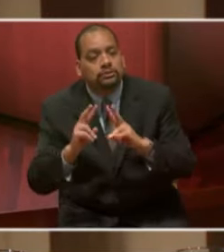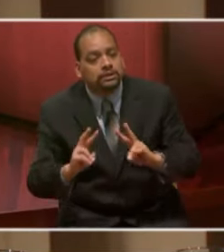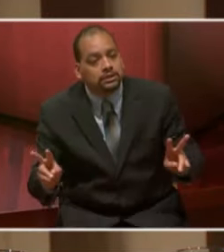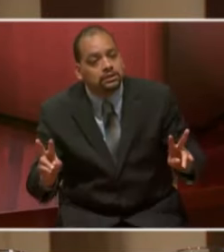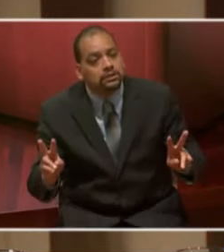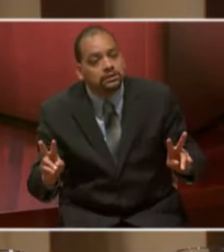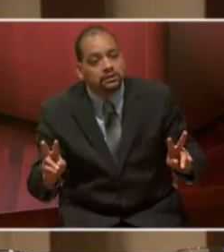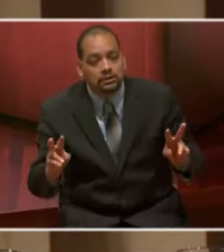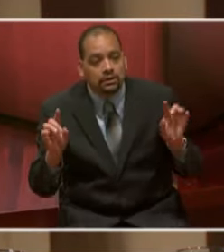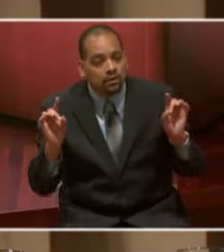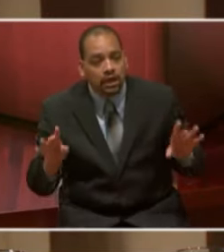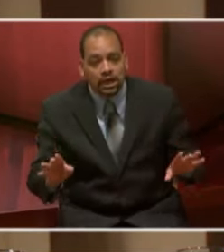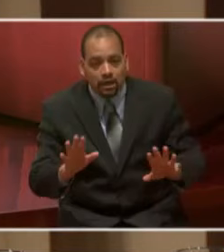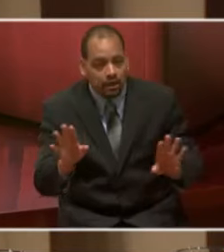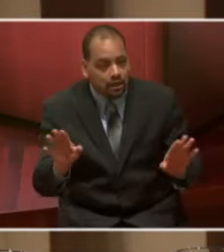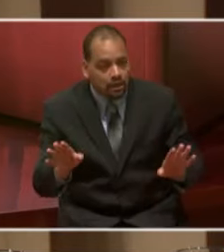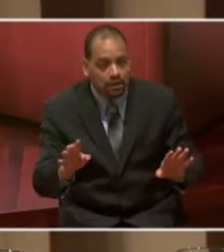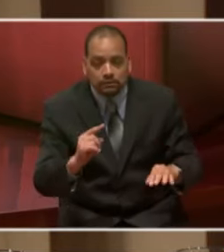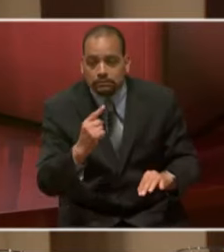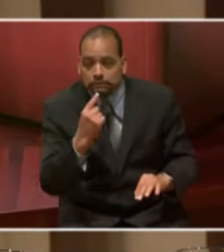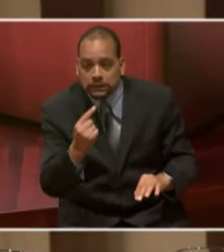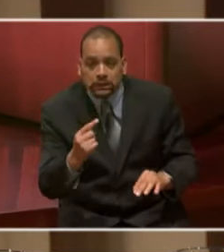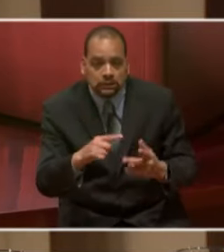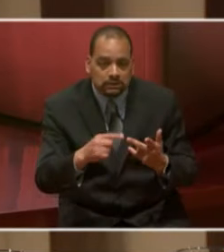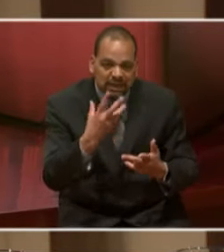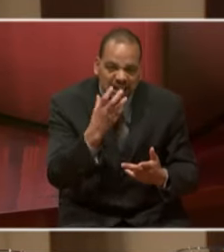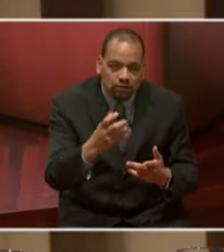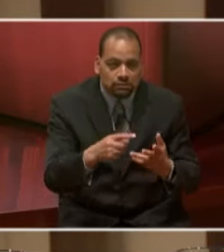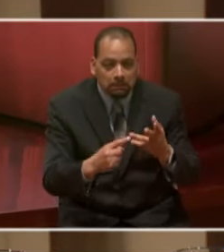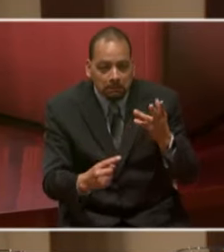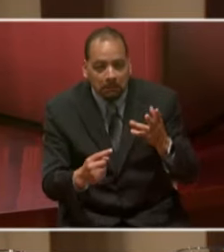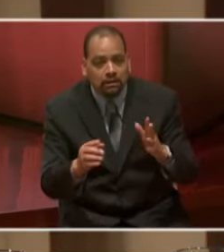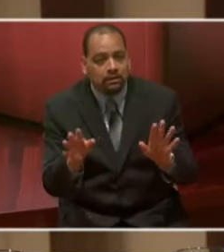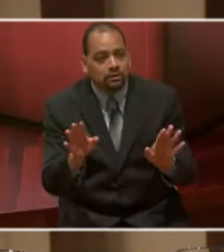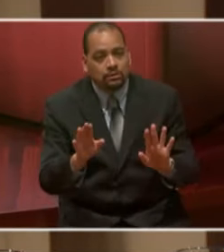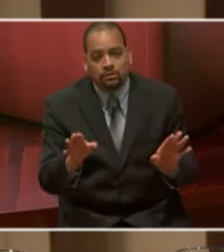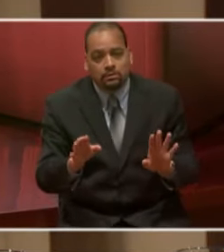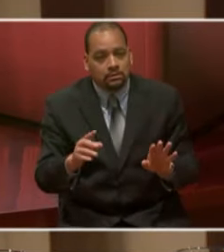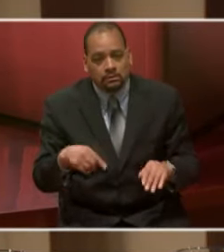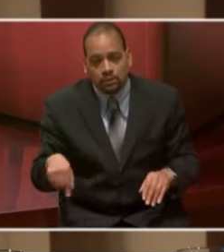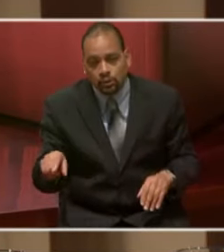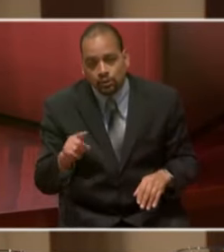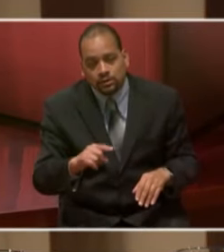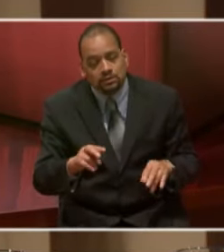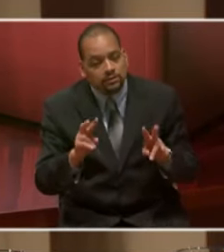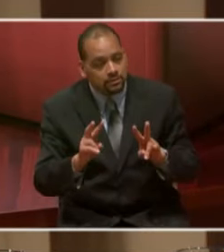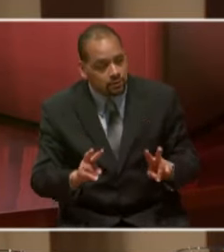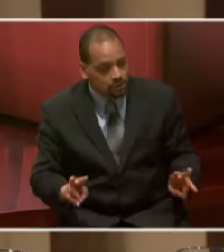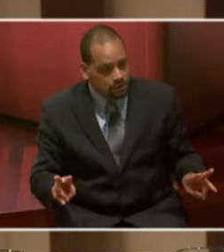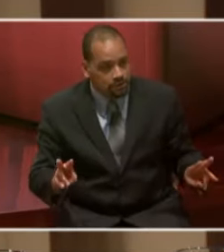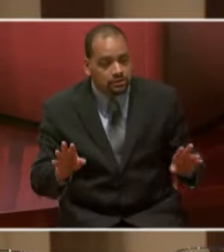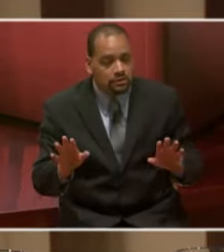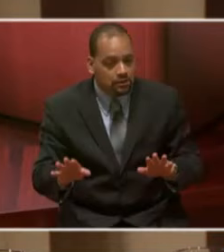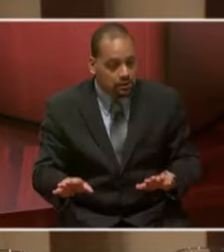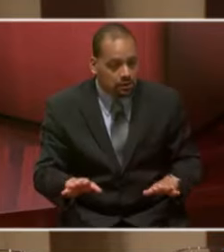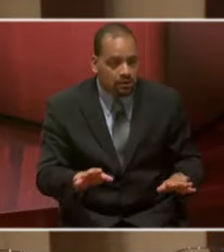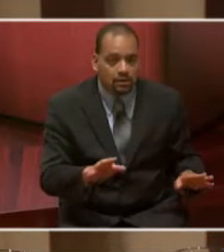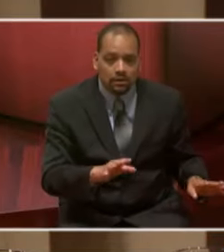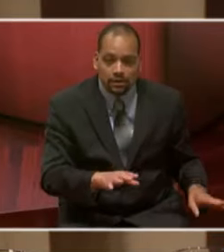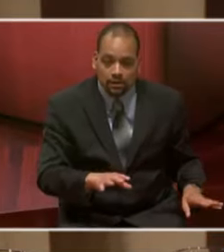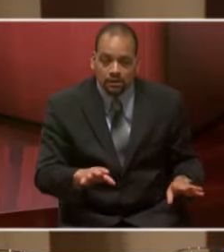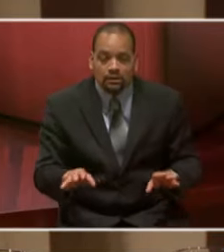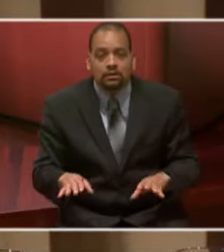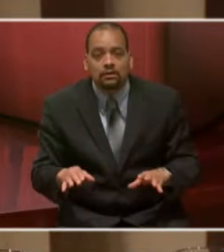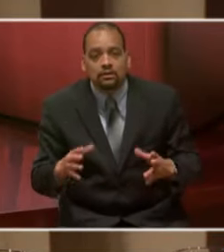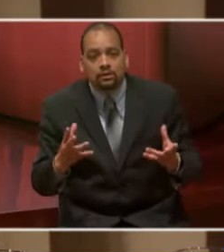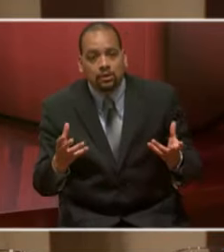that he went to bed mean, he dreamed mean, and got up mean. And he just made it hard